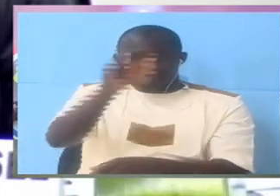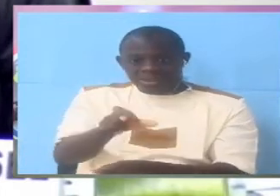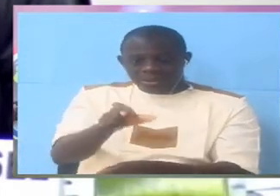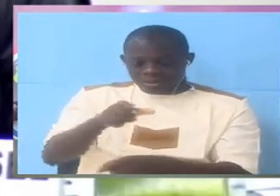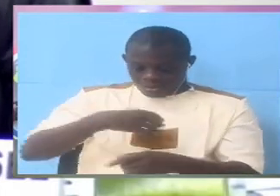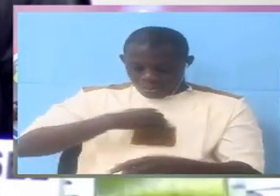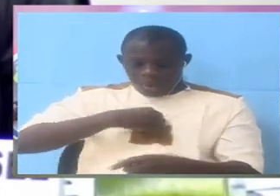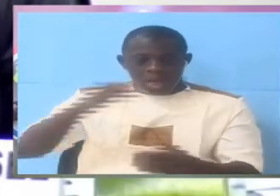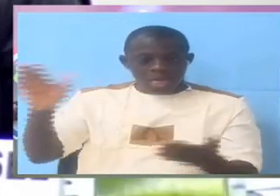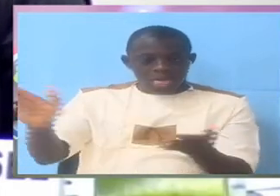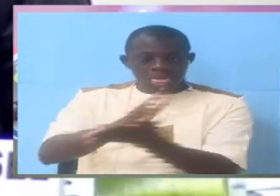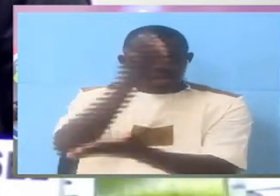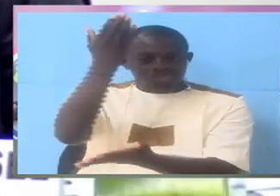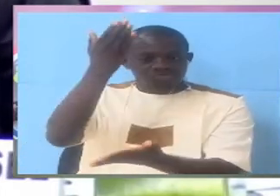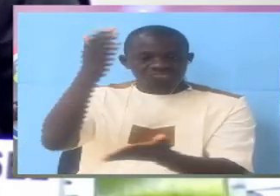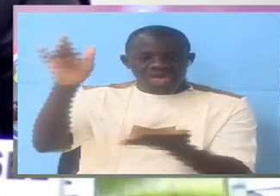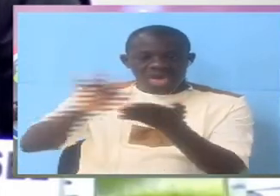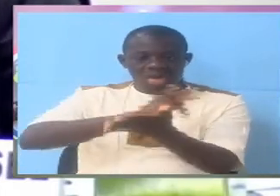interrogation?